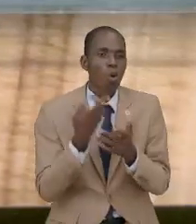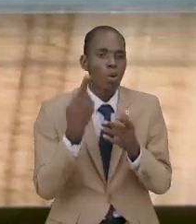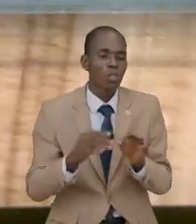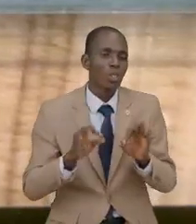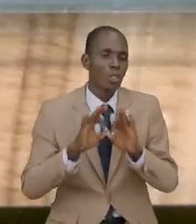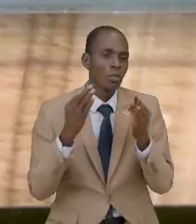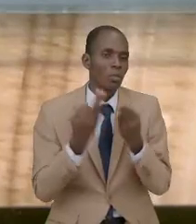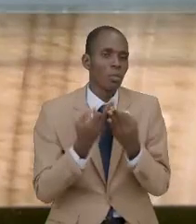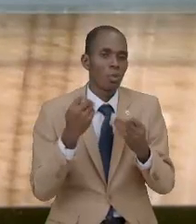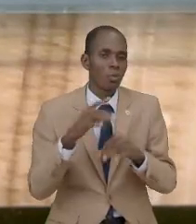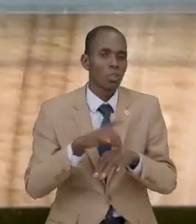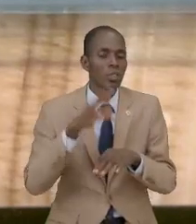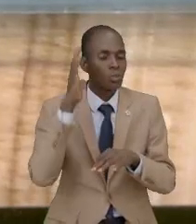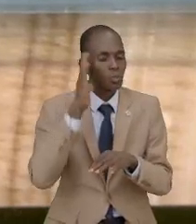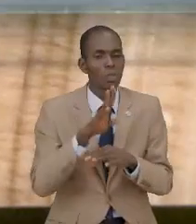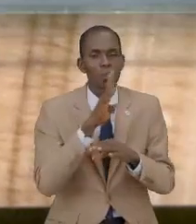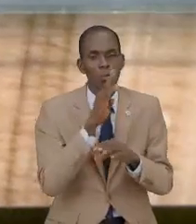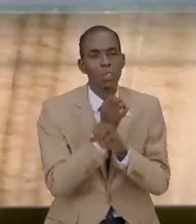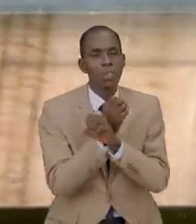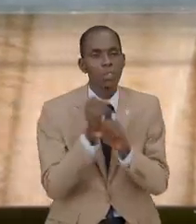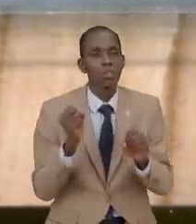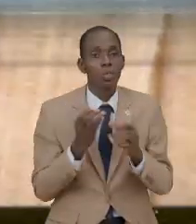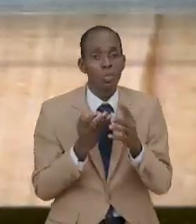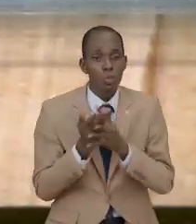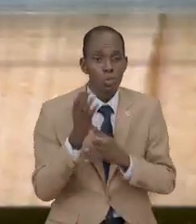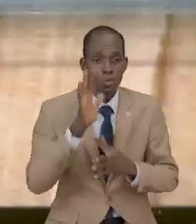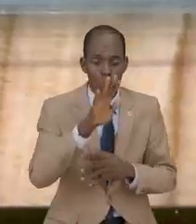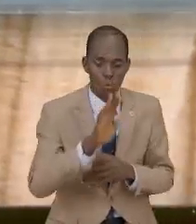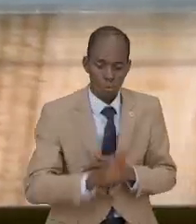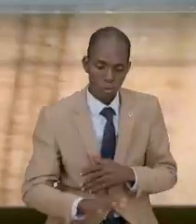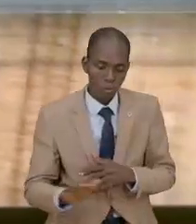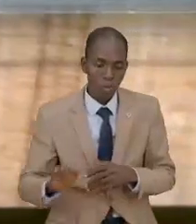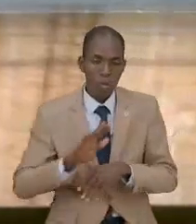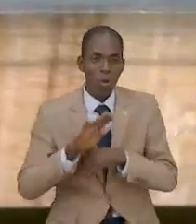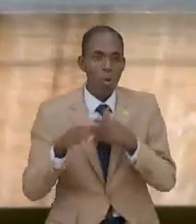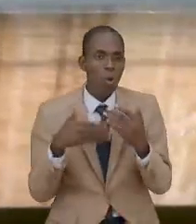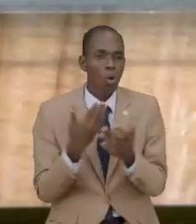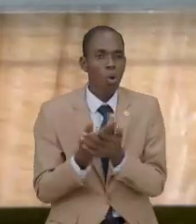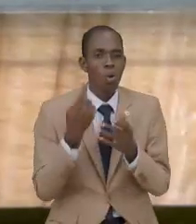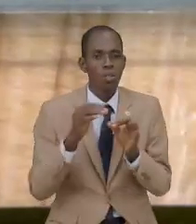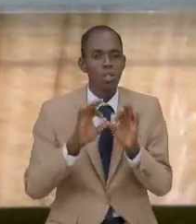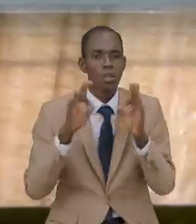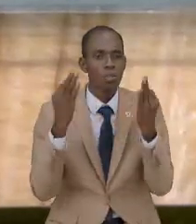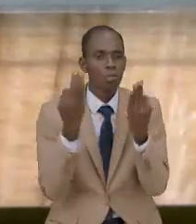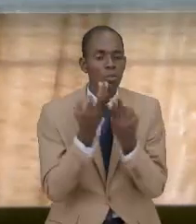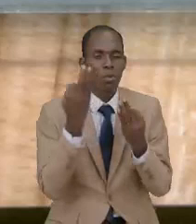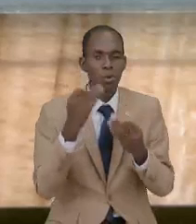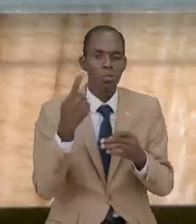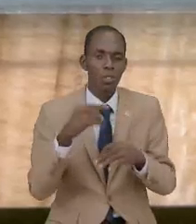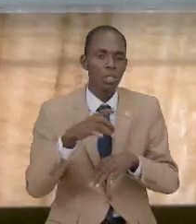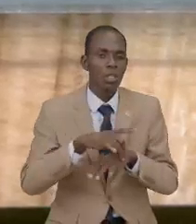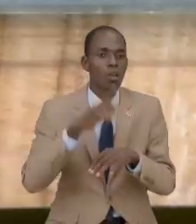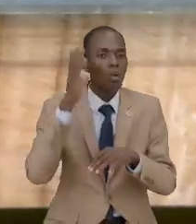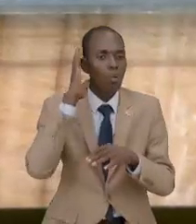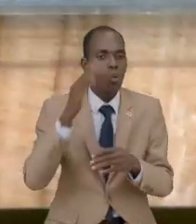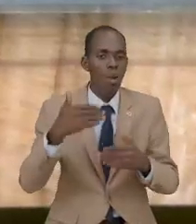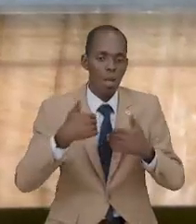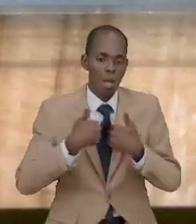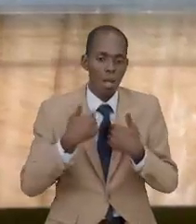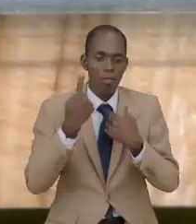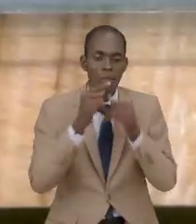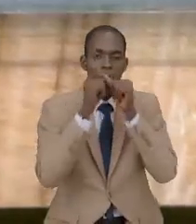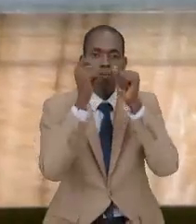earth will be saved. Through thy seed, all the families of the earth will have the